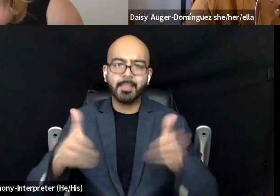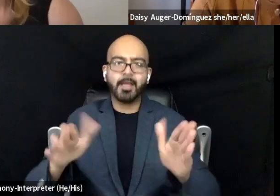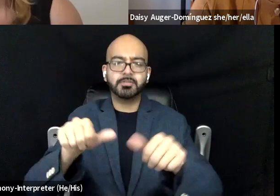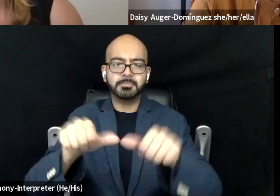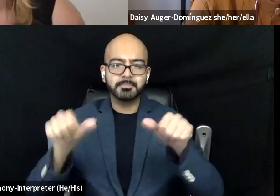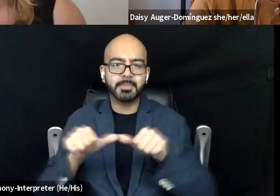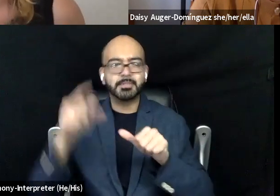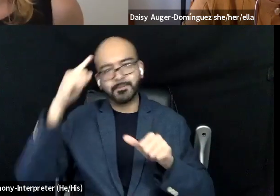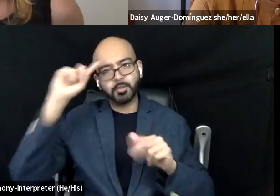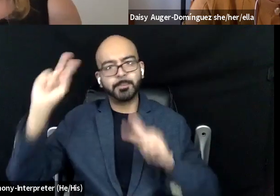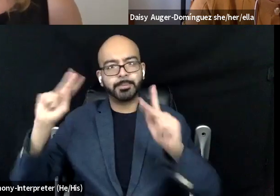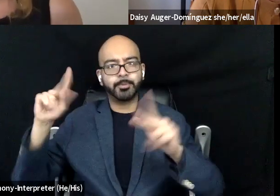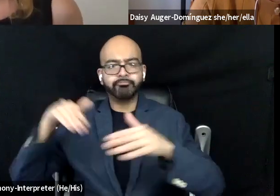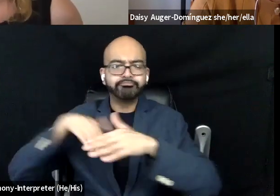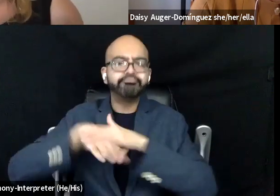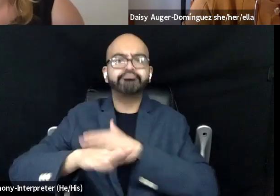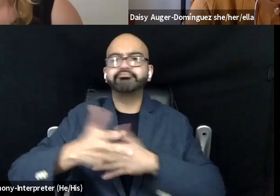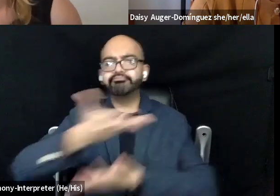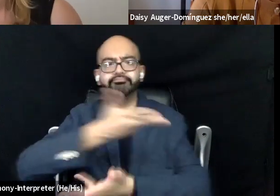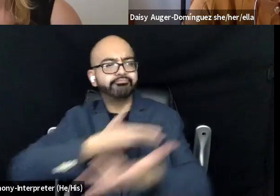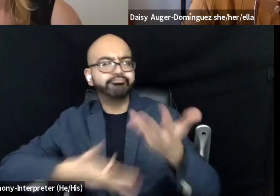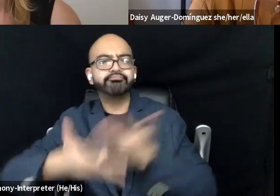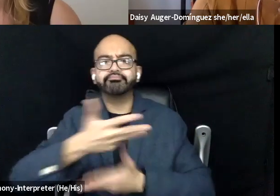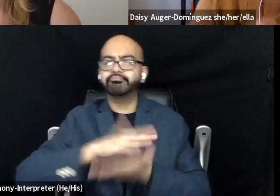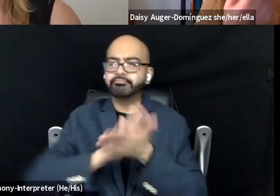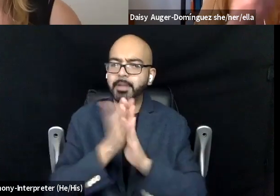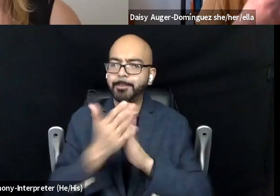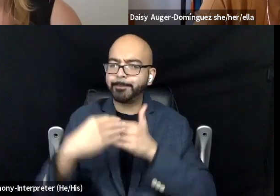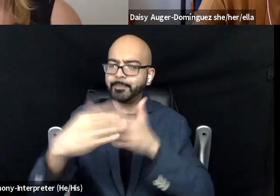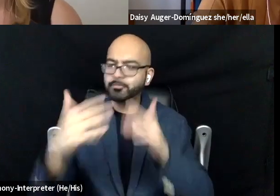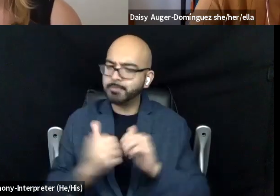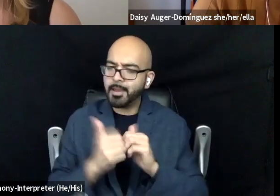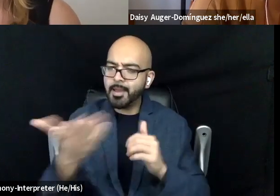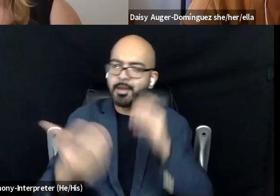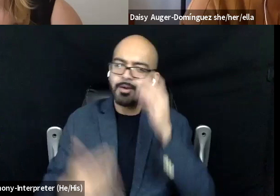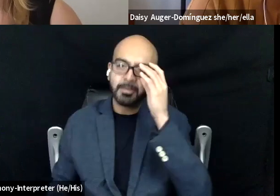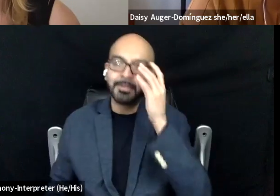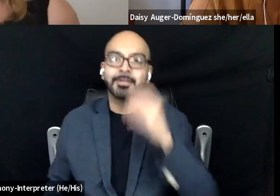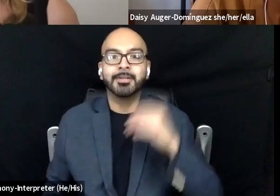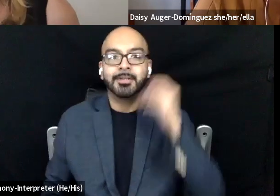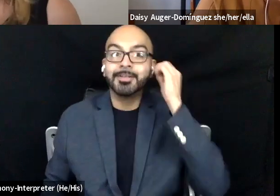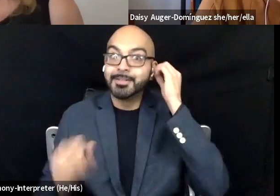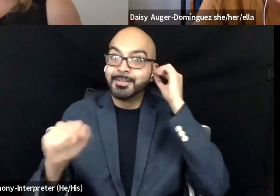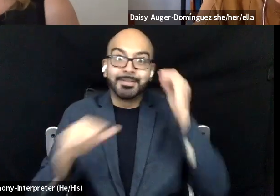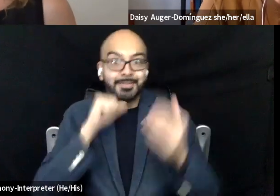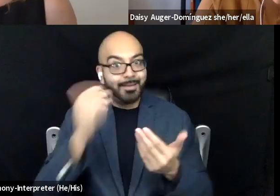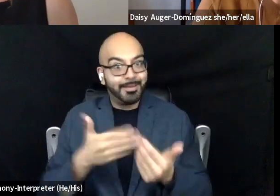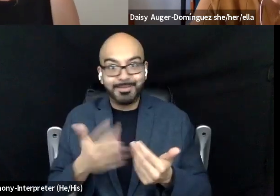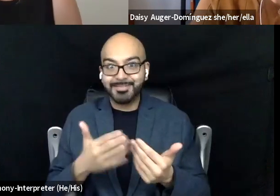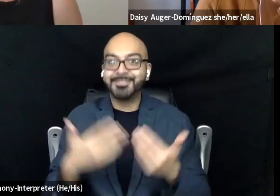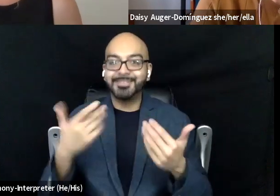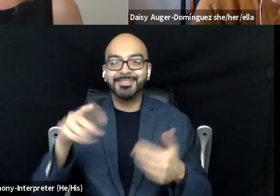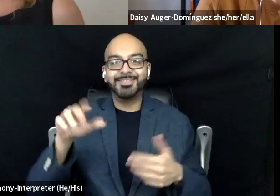and help others become leaders? You know, it's certainly not easy. And I have a lot of colleagues who are in the same